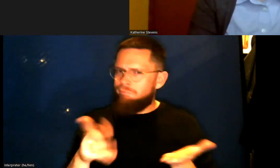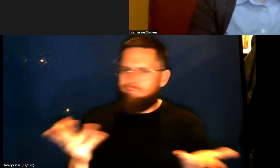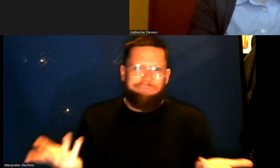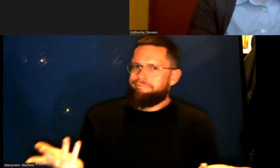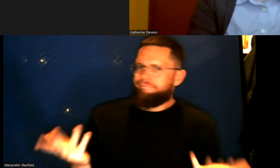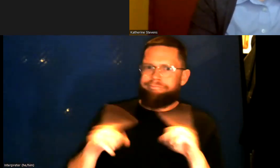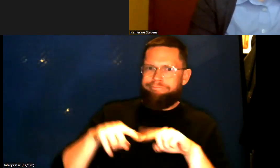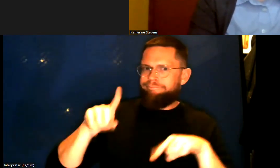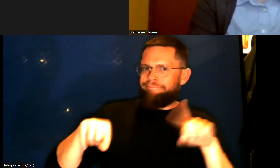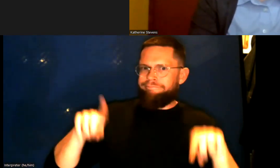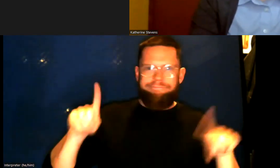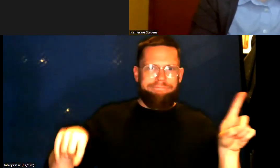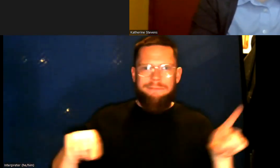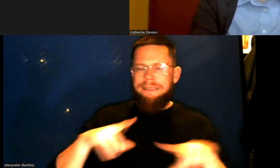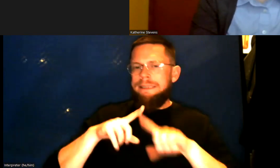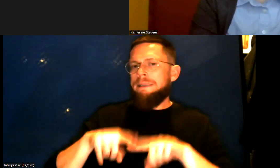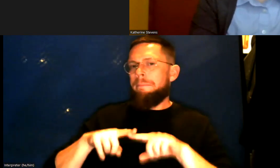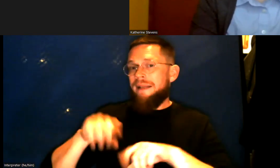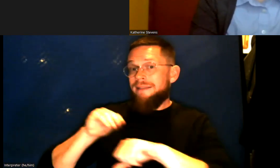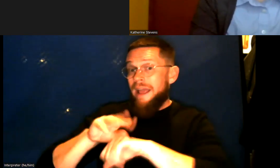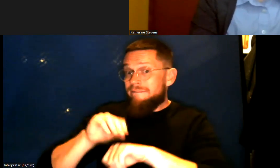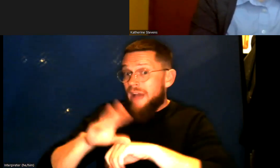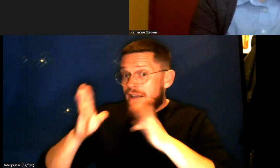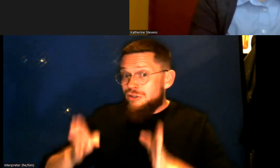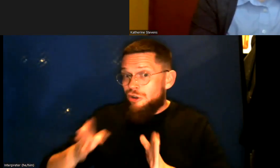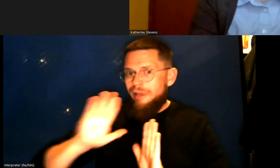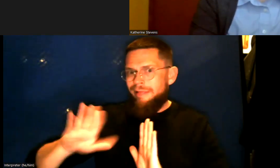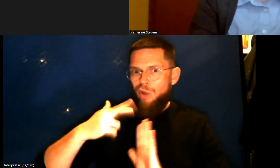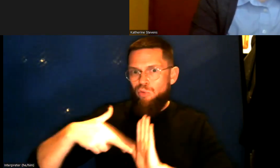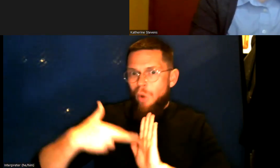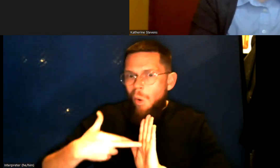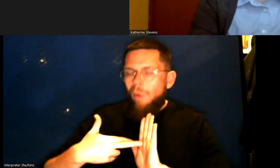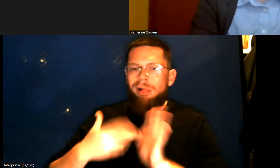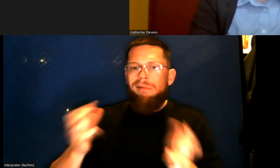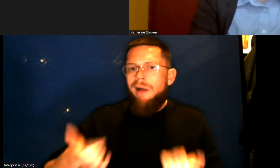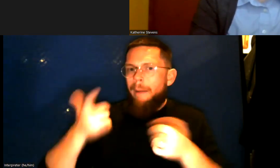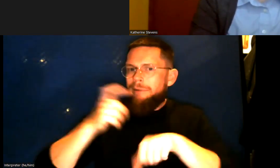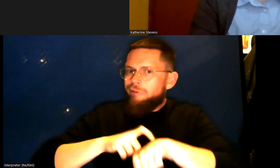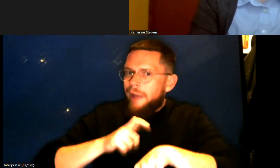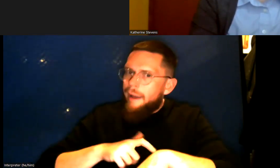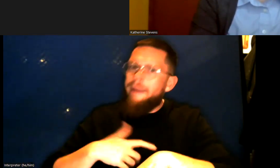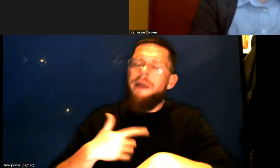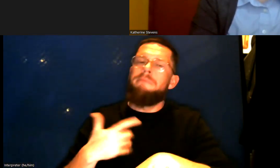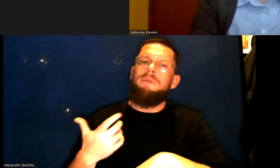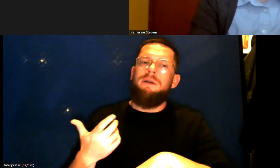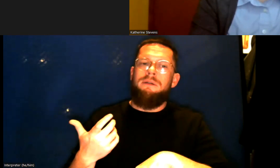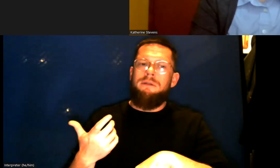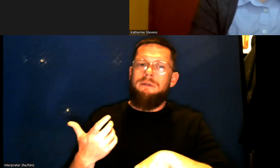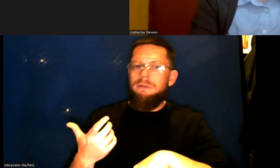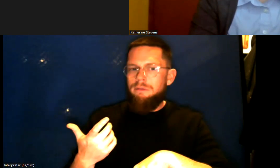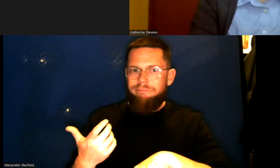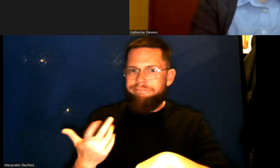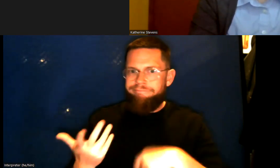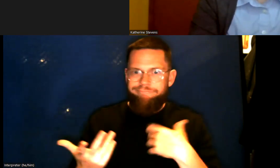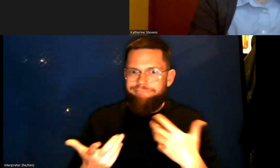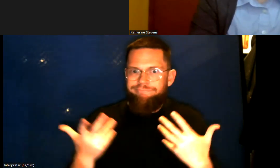on the advisor, their role, how much time they're spending on the project, and you know whether they, you know,